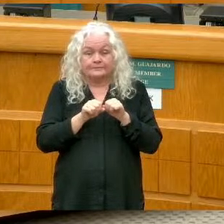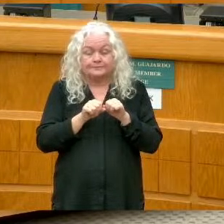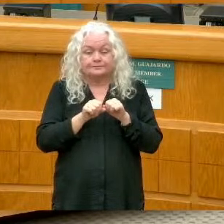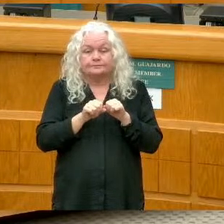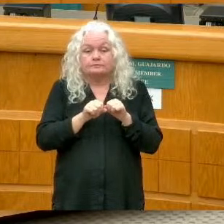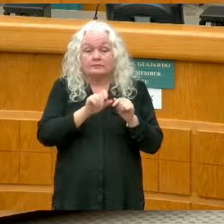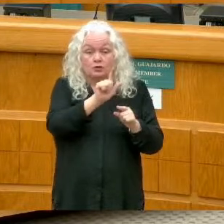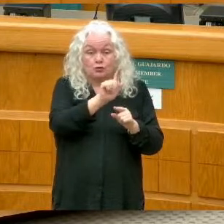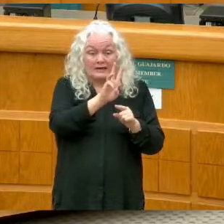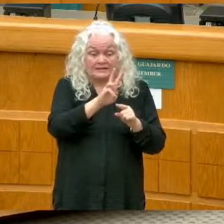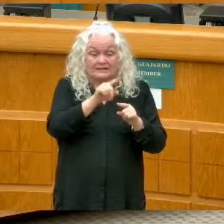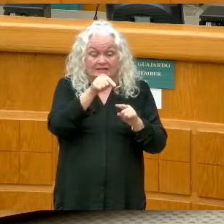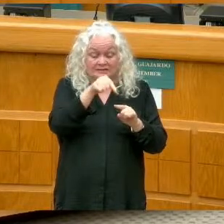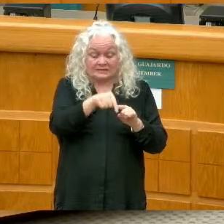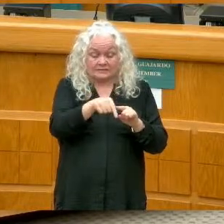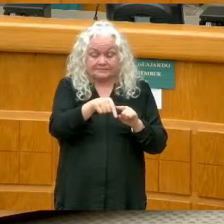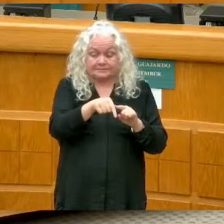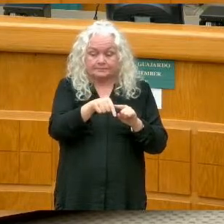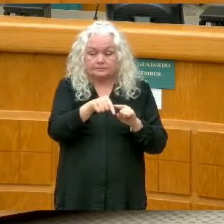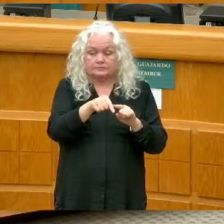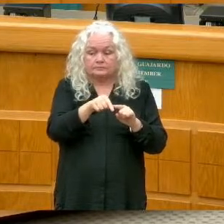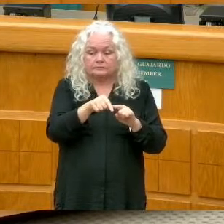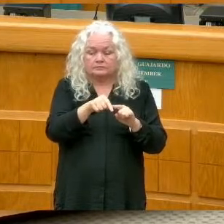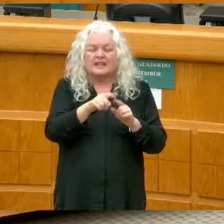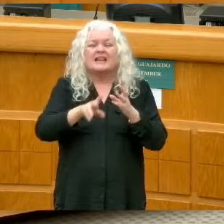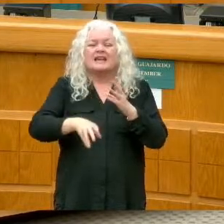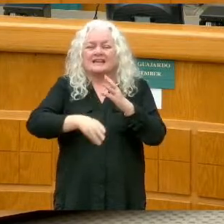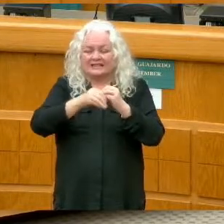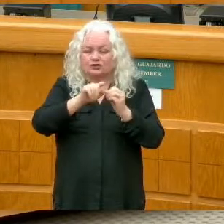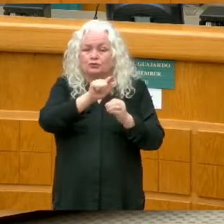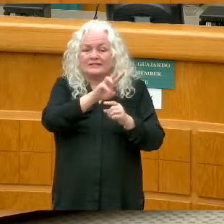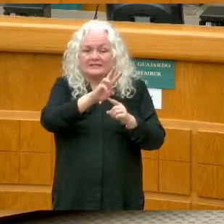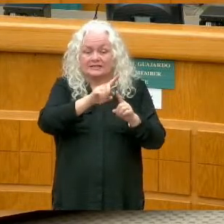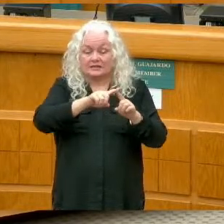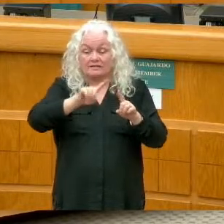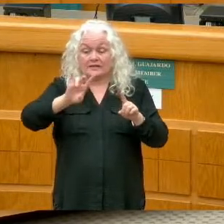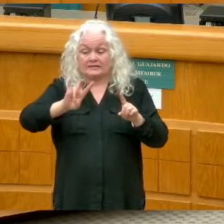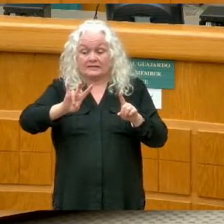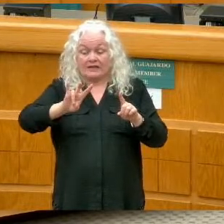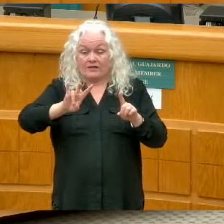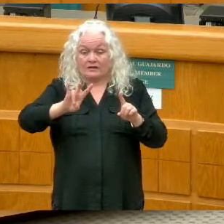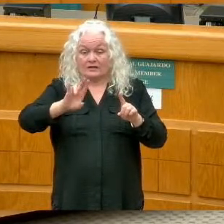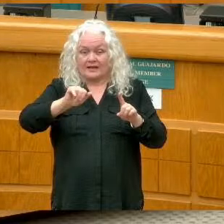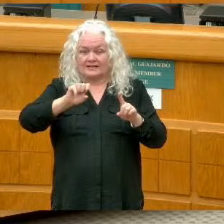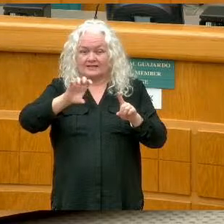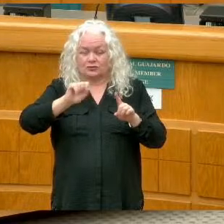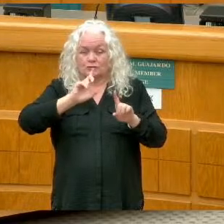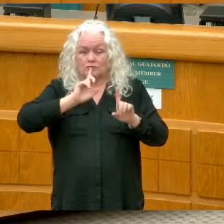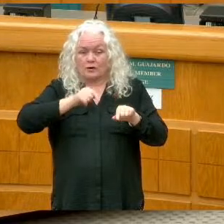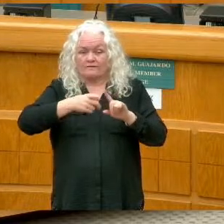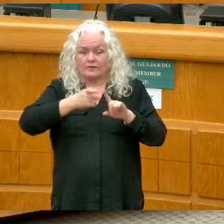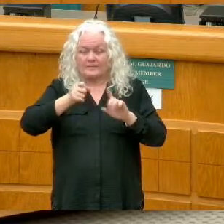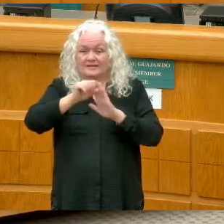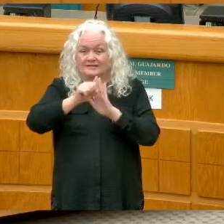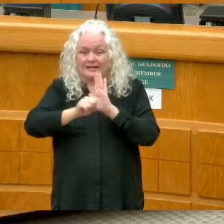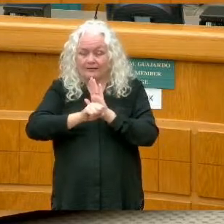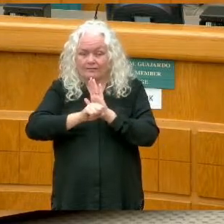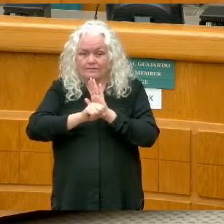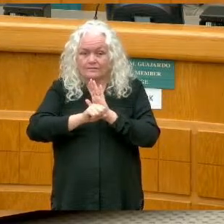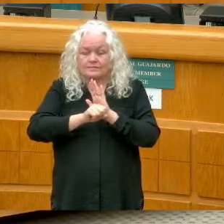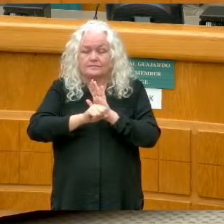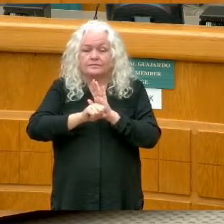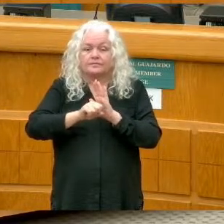That 26, in addition to the 26, there were 7 cases reported to us from the state data